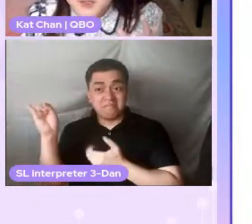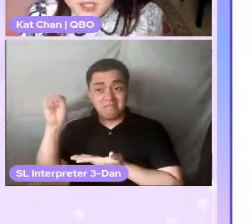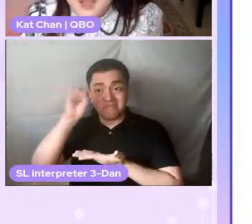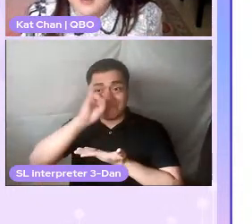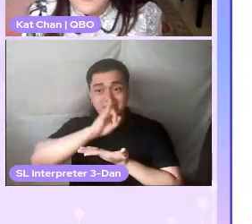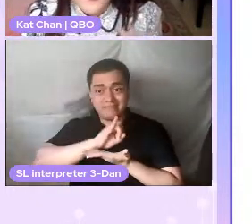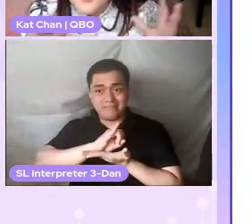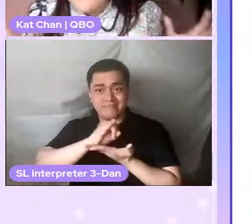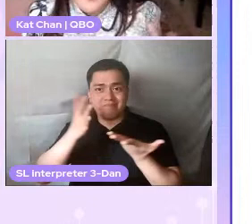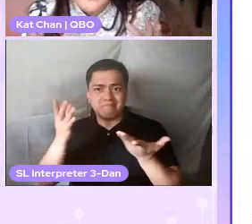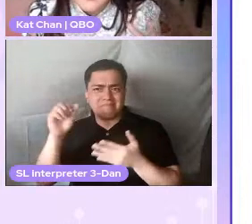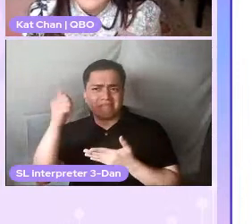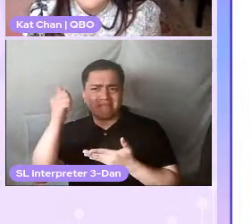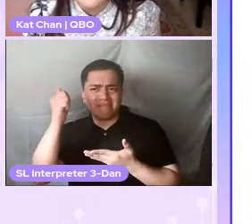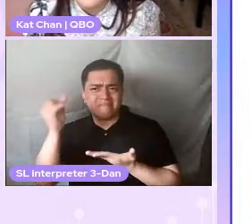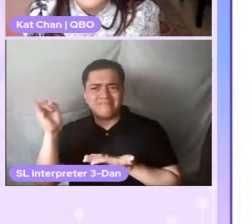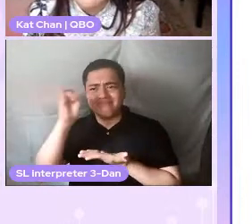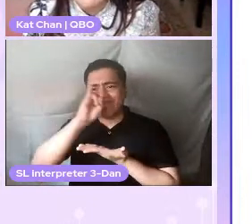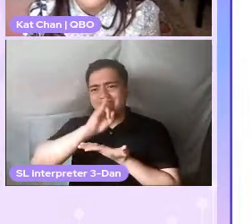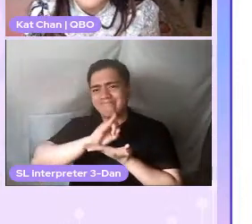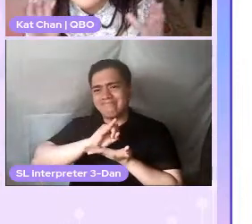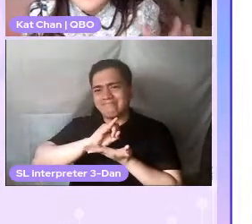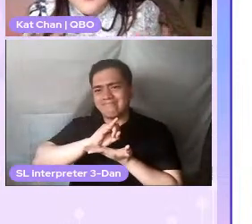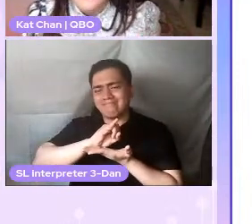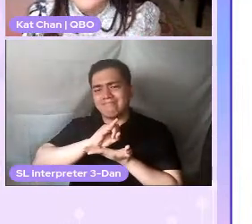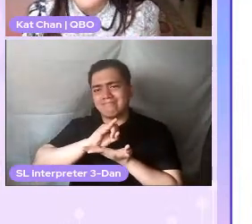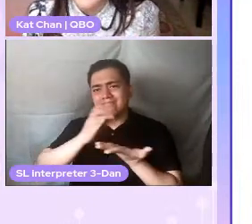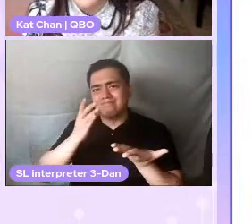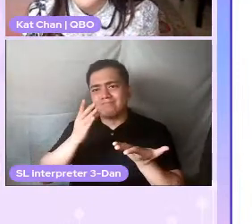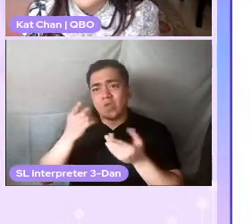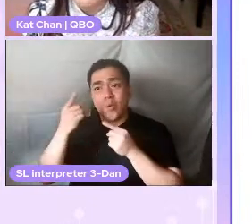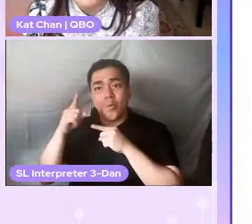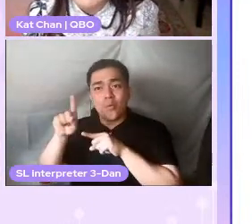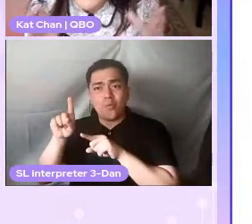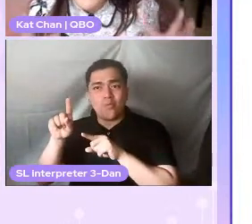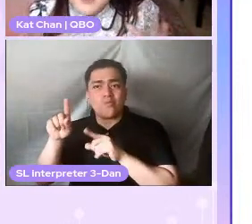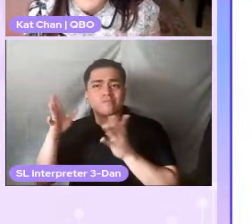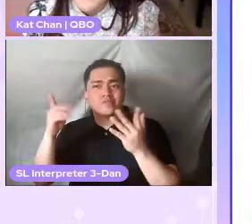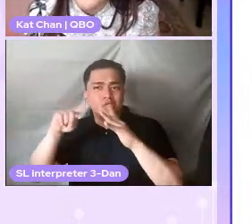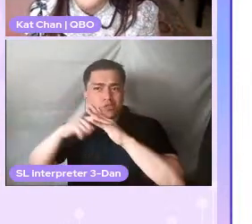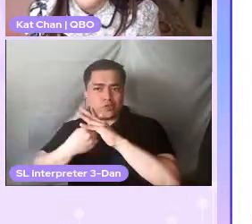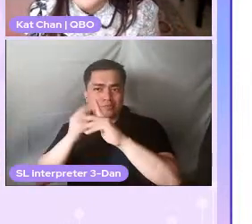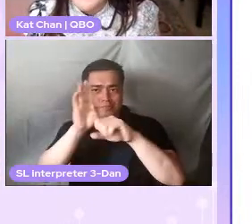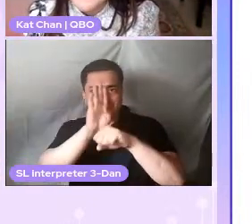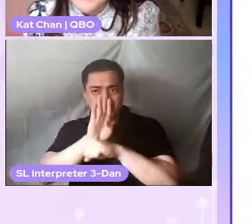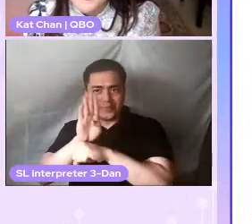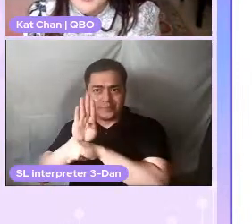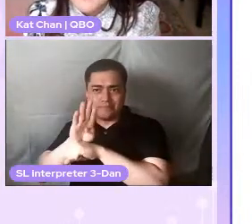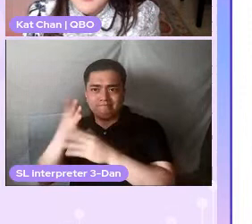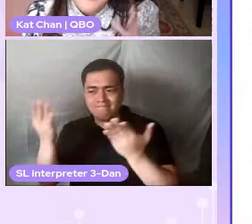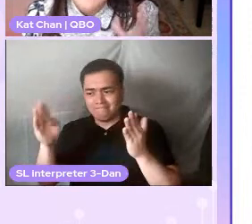than 10% of all the funding that goes to all the startups, right? The billions of dollars